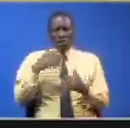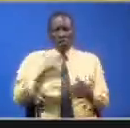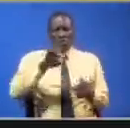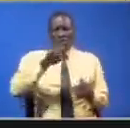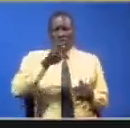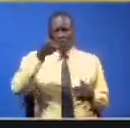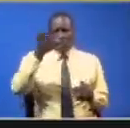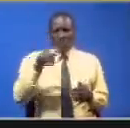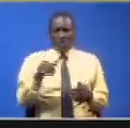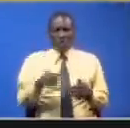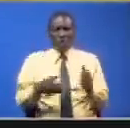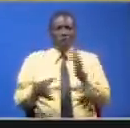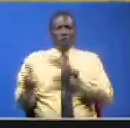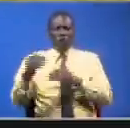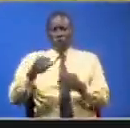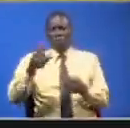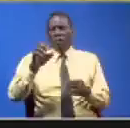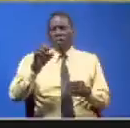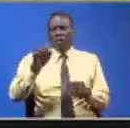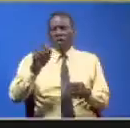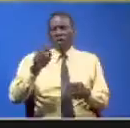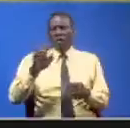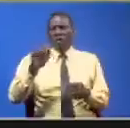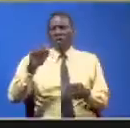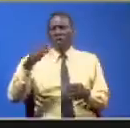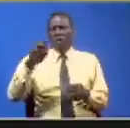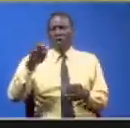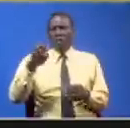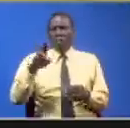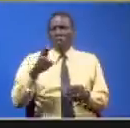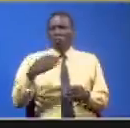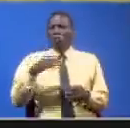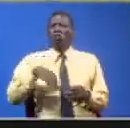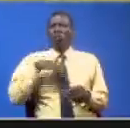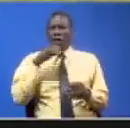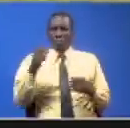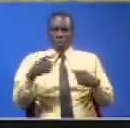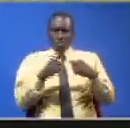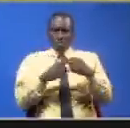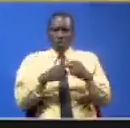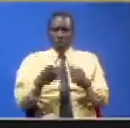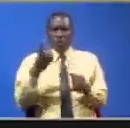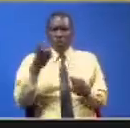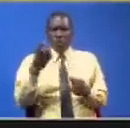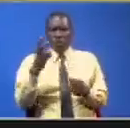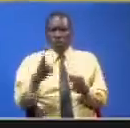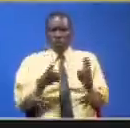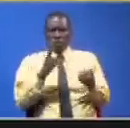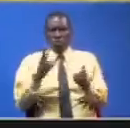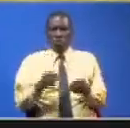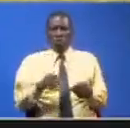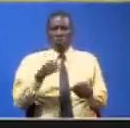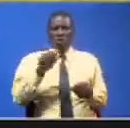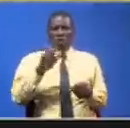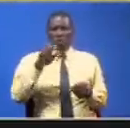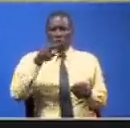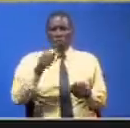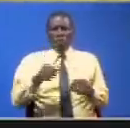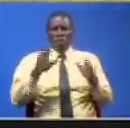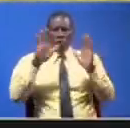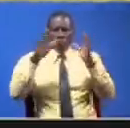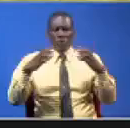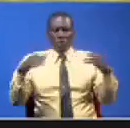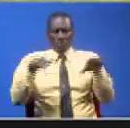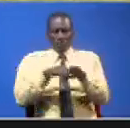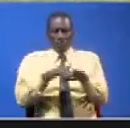Olola, a former Strathmore Leos player who passed away in June 2022. Olola was a key member of the squad that